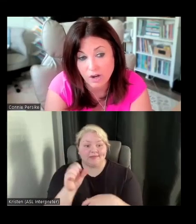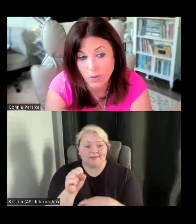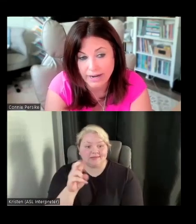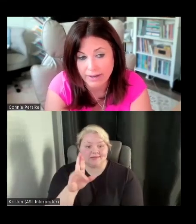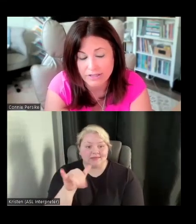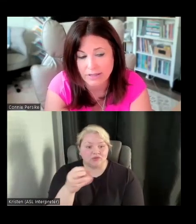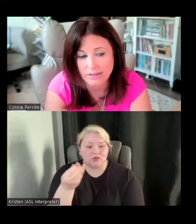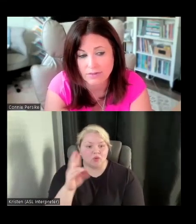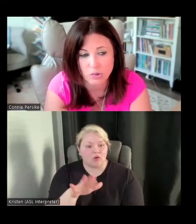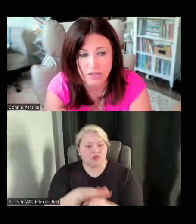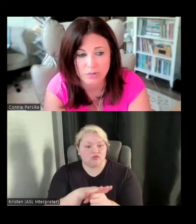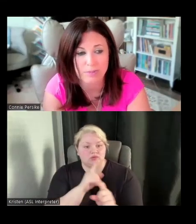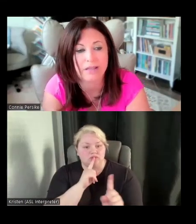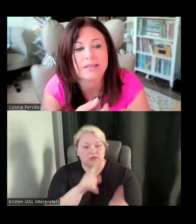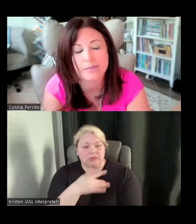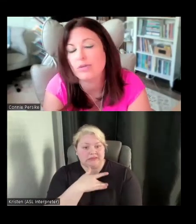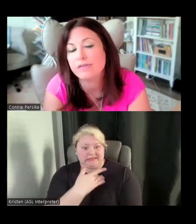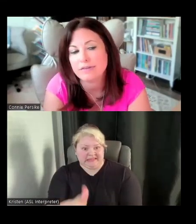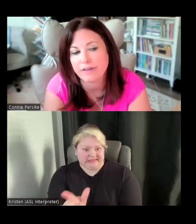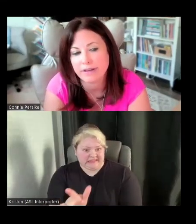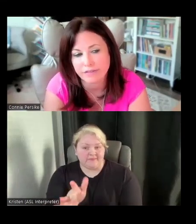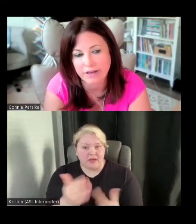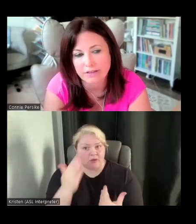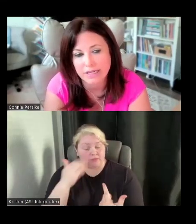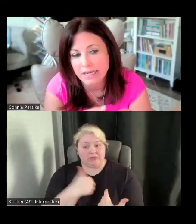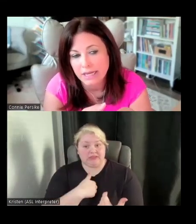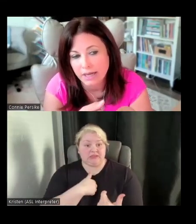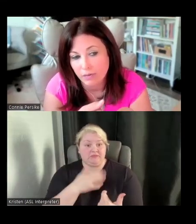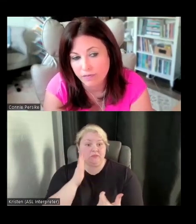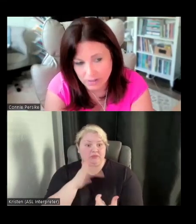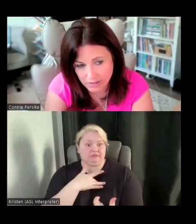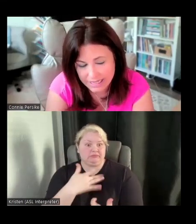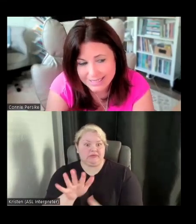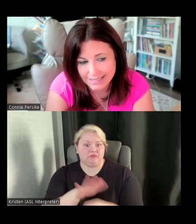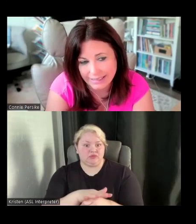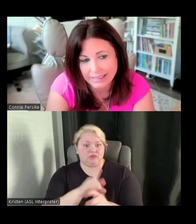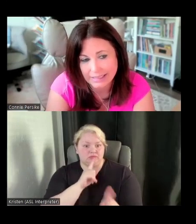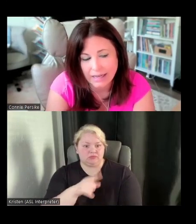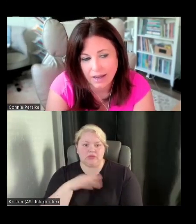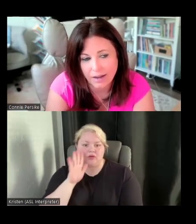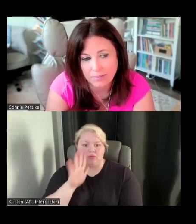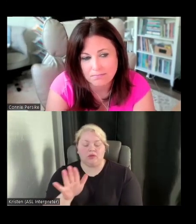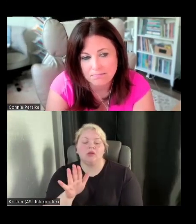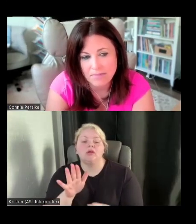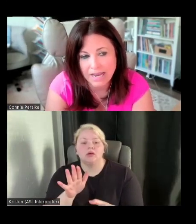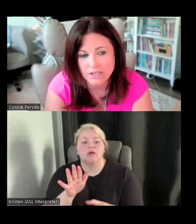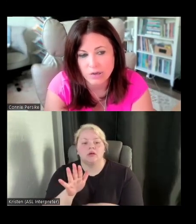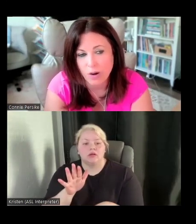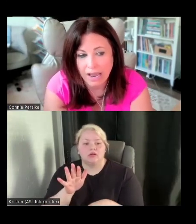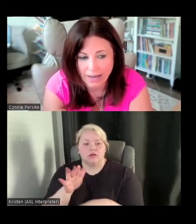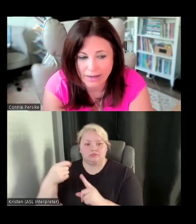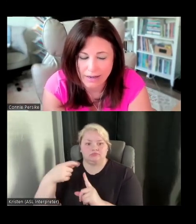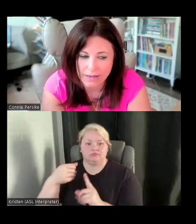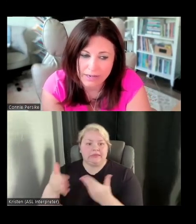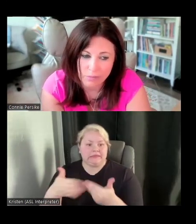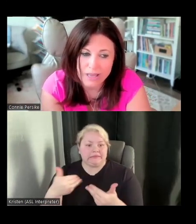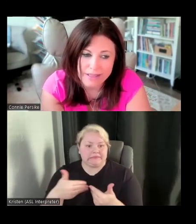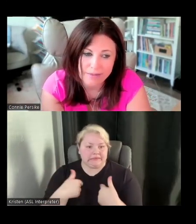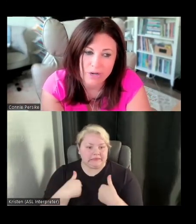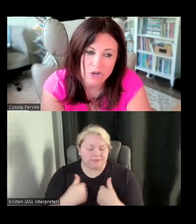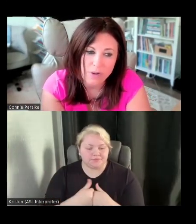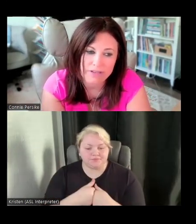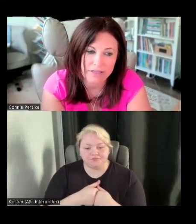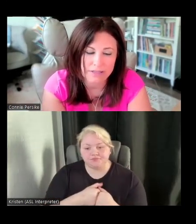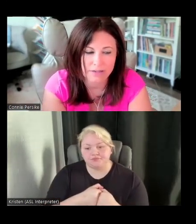response. I know I have a sensitive stress response. I move into fight flight very easily. And so